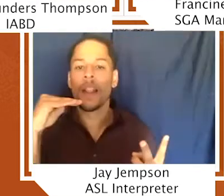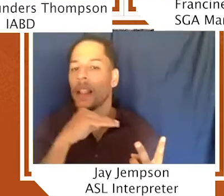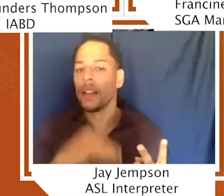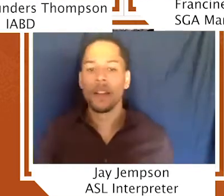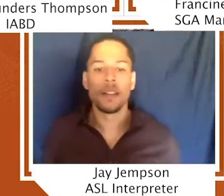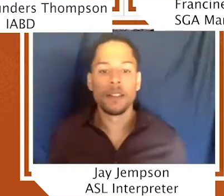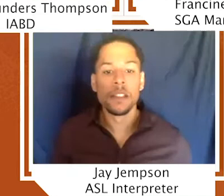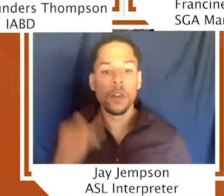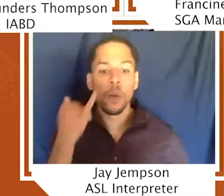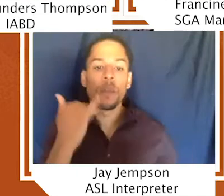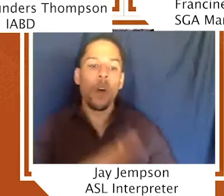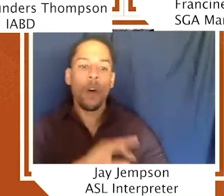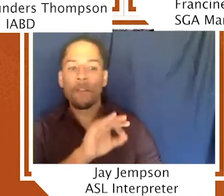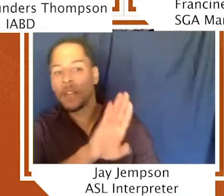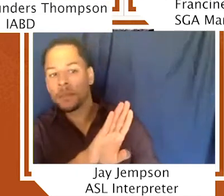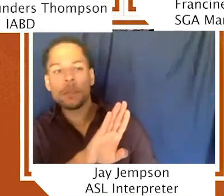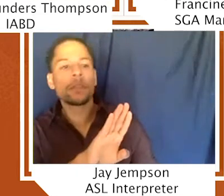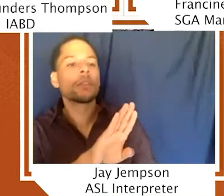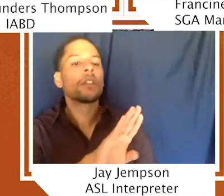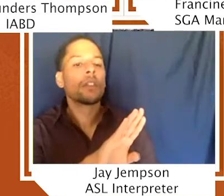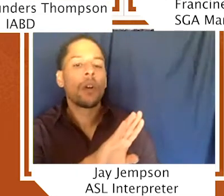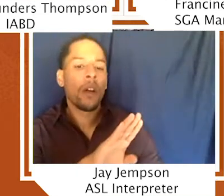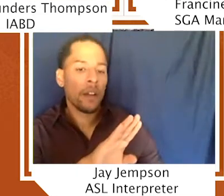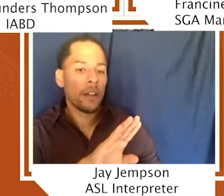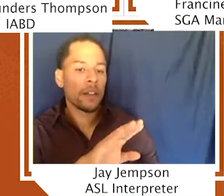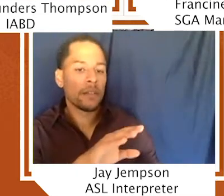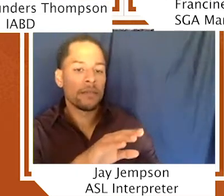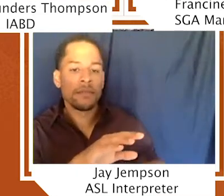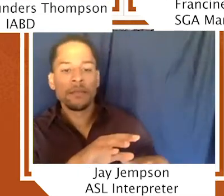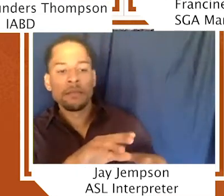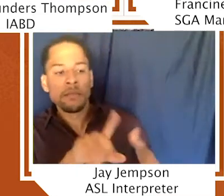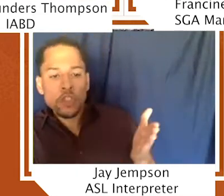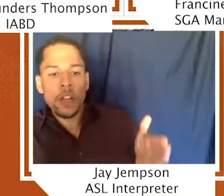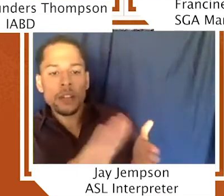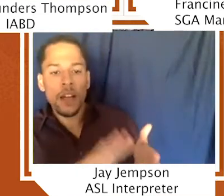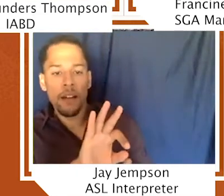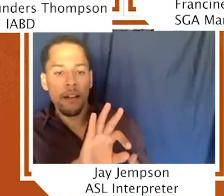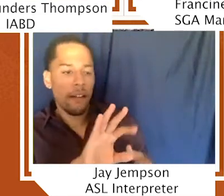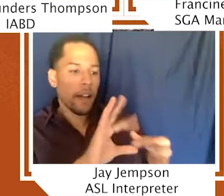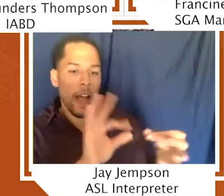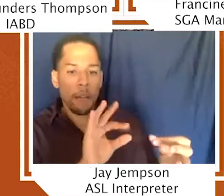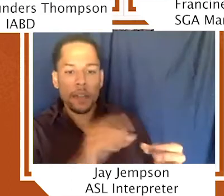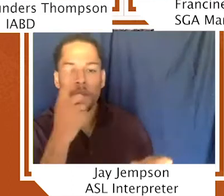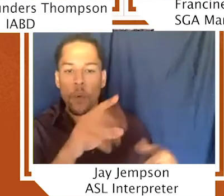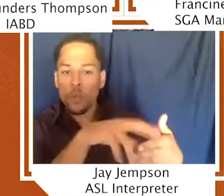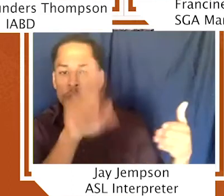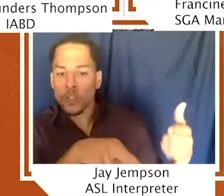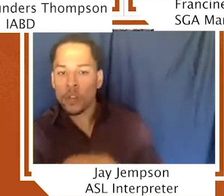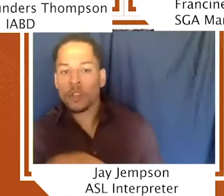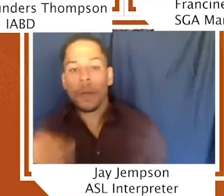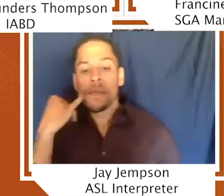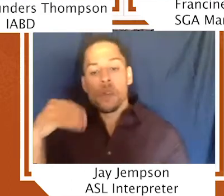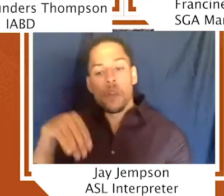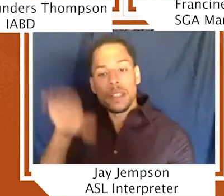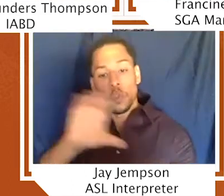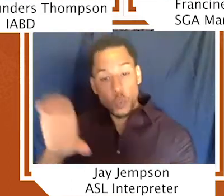Facebook, go ahead and check the comments for the answers. All right, Francine Sheffield. Francine says that